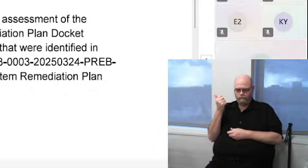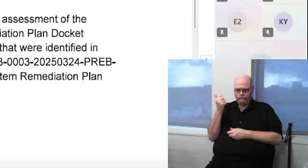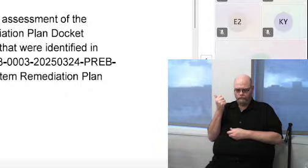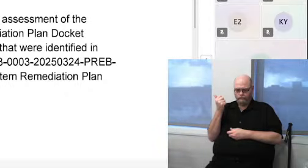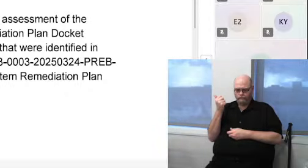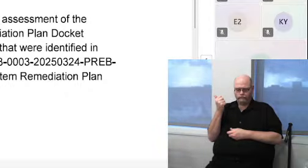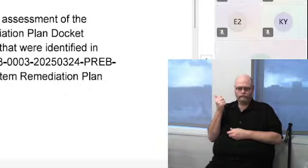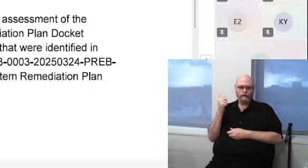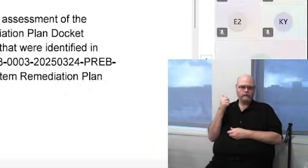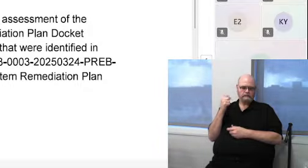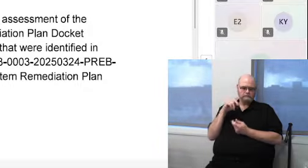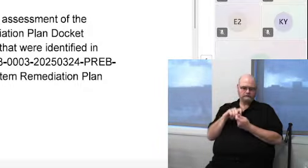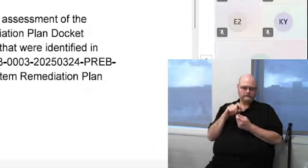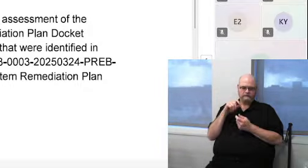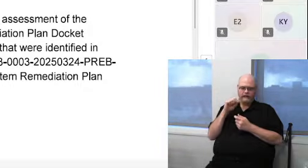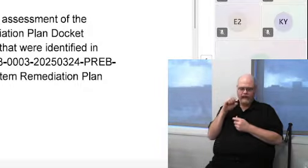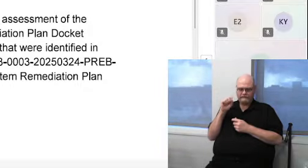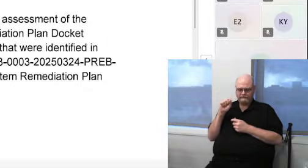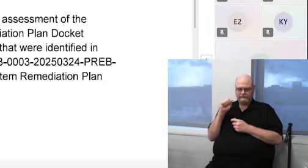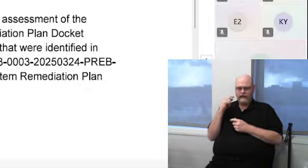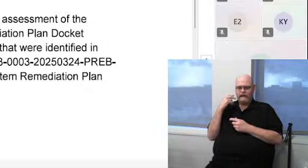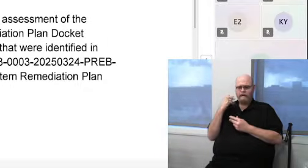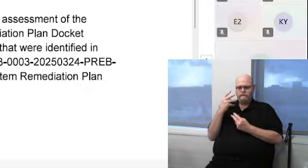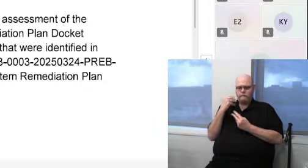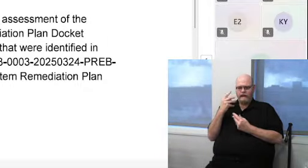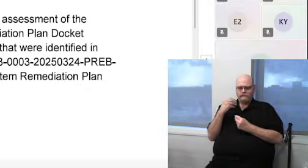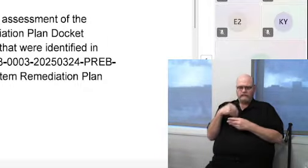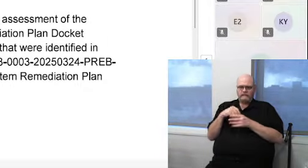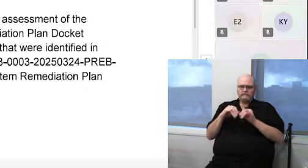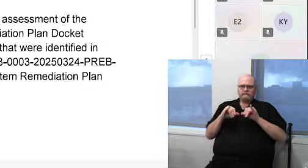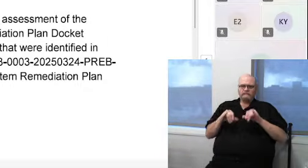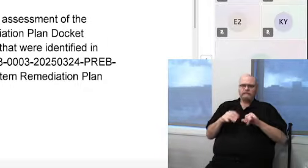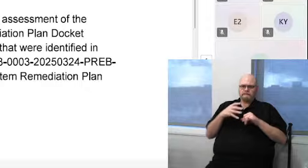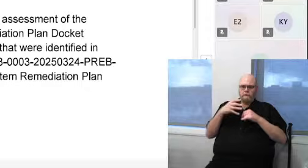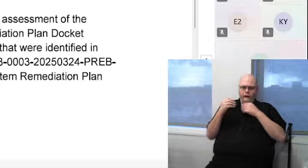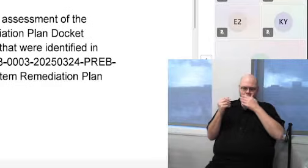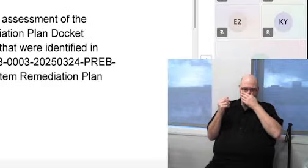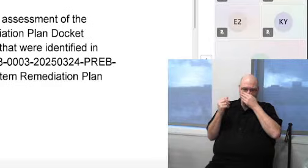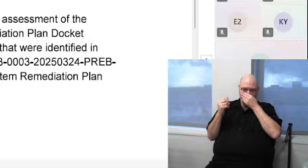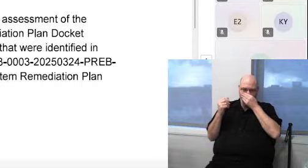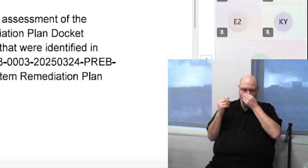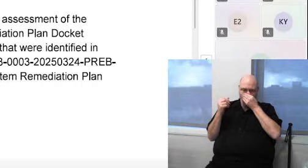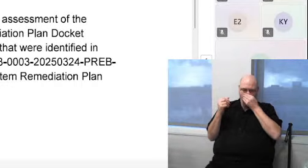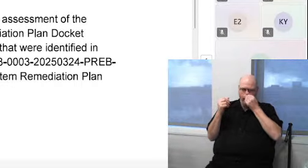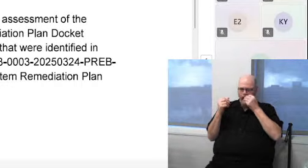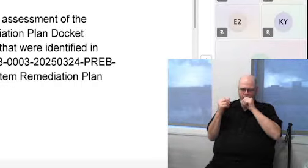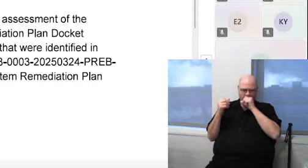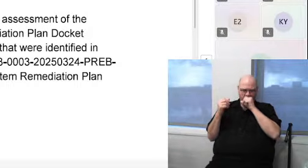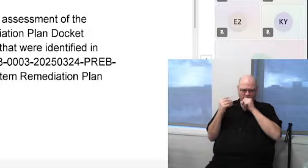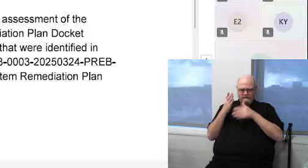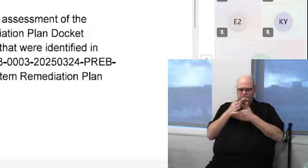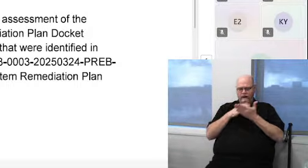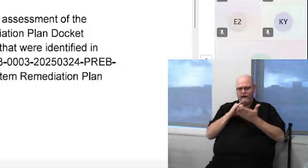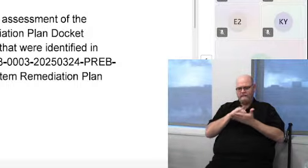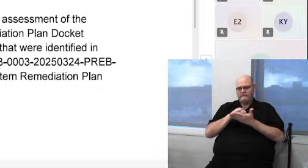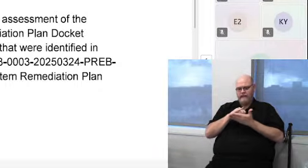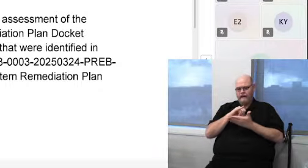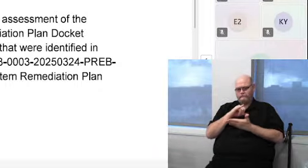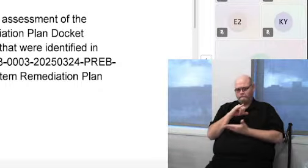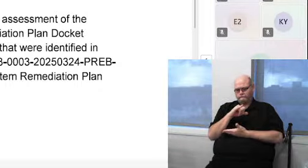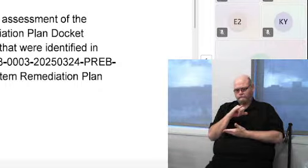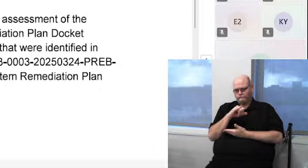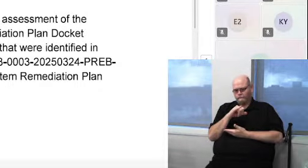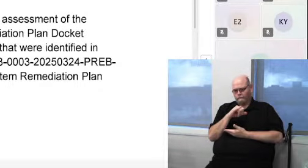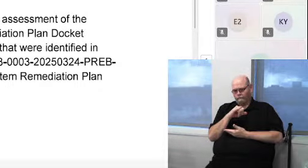utilize the specific asset information in the system. Also, our asset management system is part of the systems that we